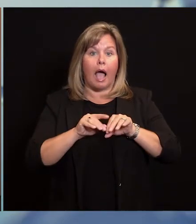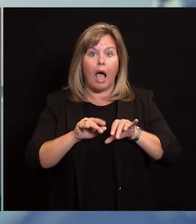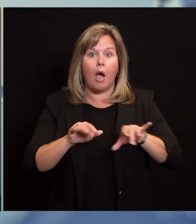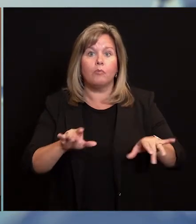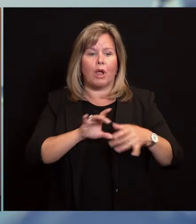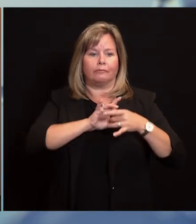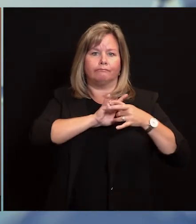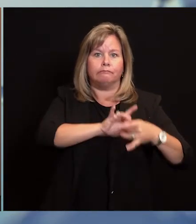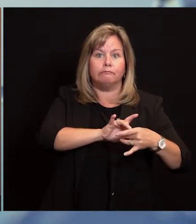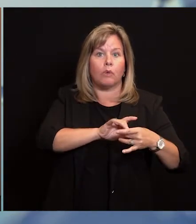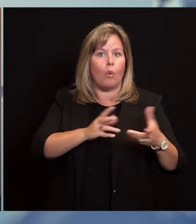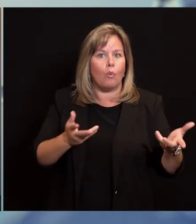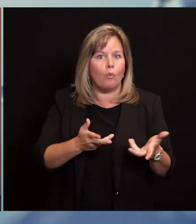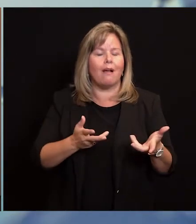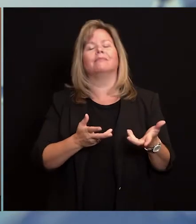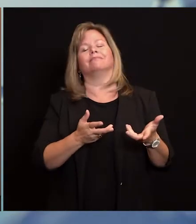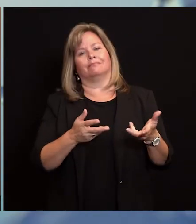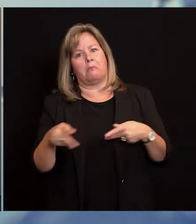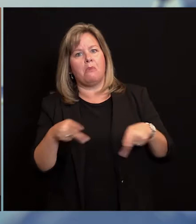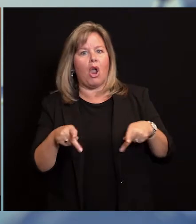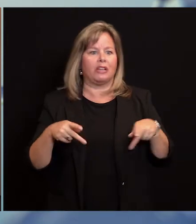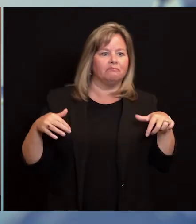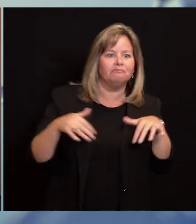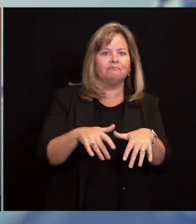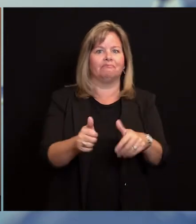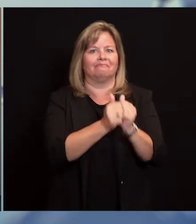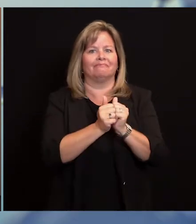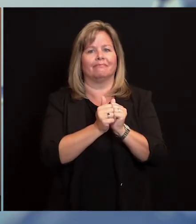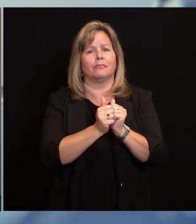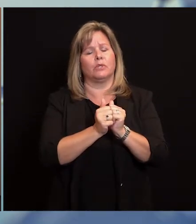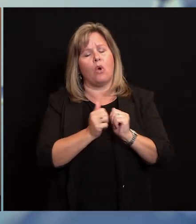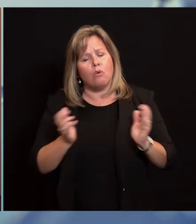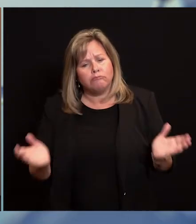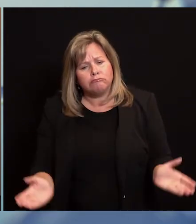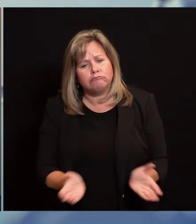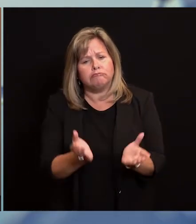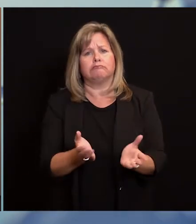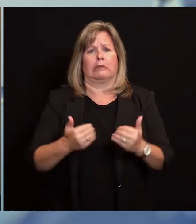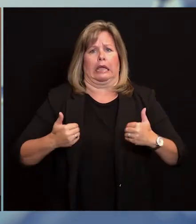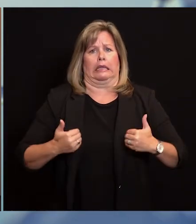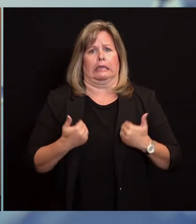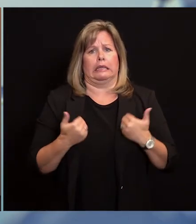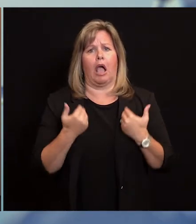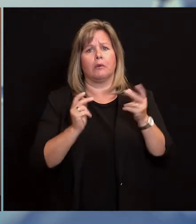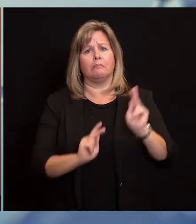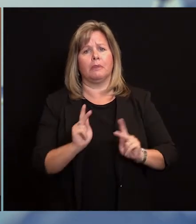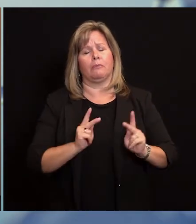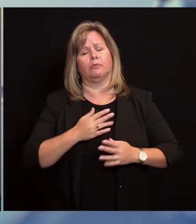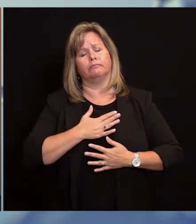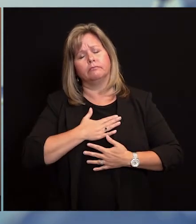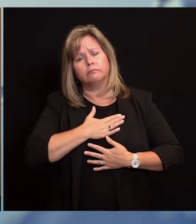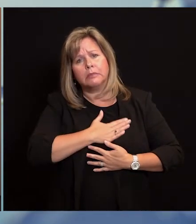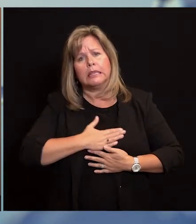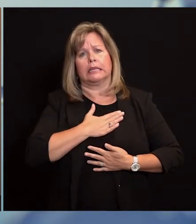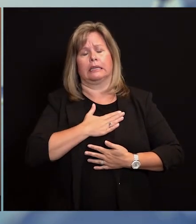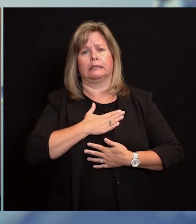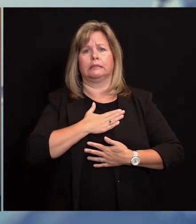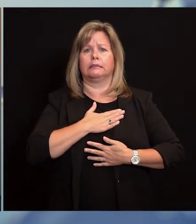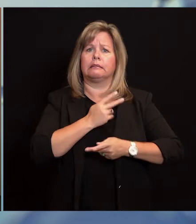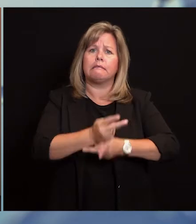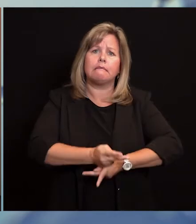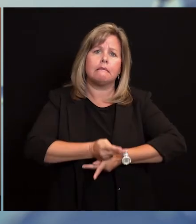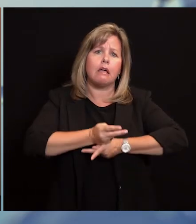of gatherings. So we really want to encourage our young people to please be careful, be mindful of